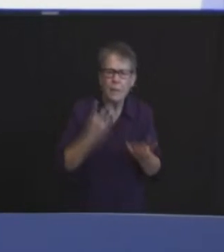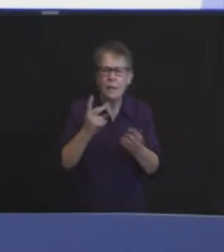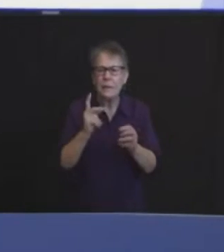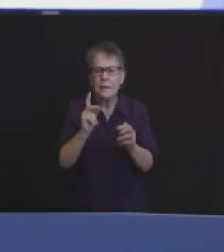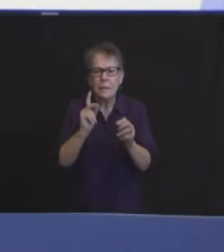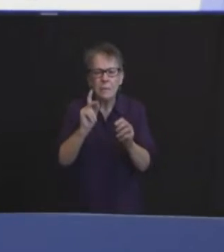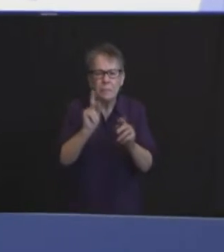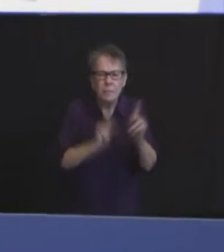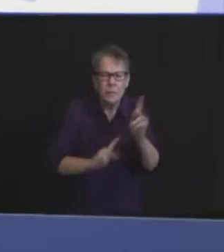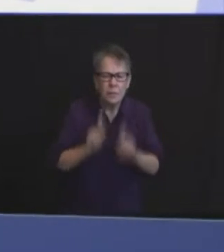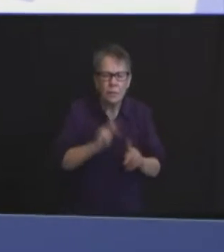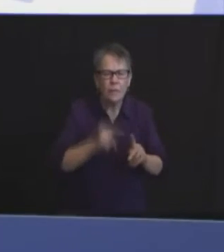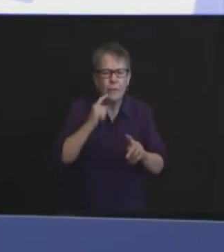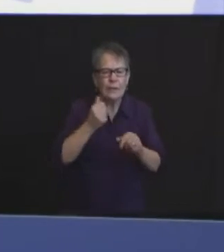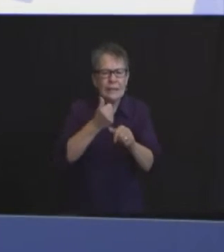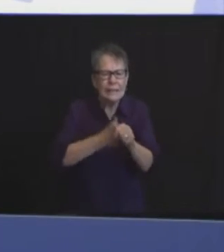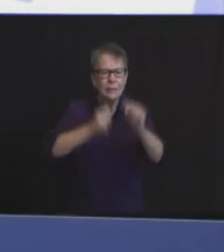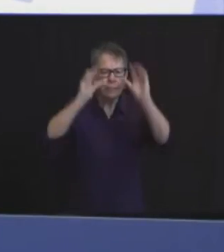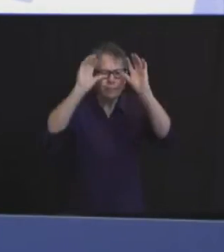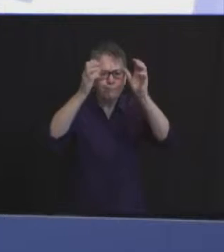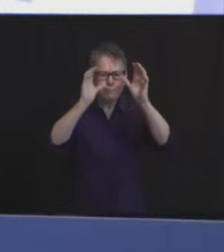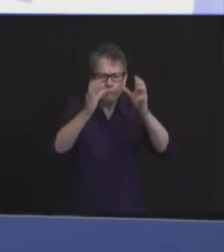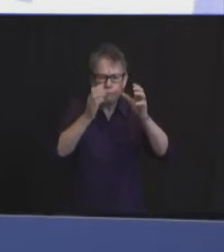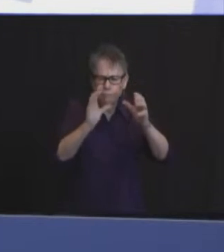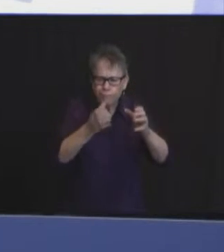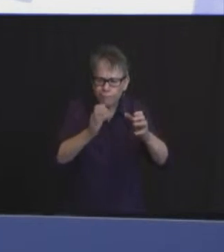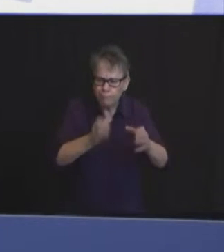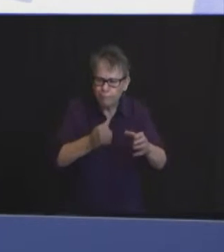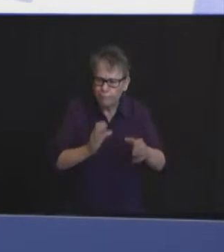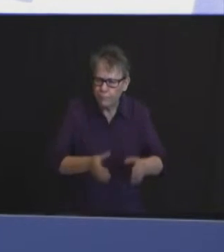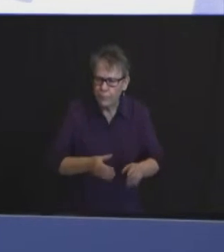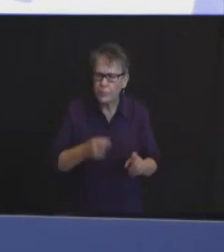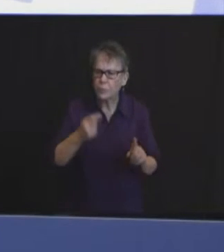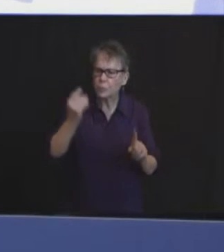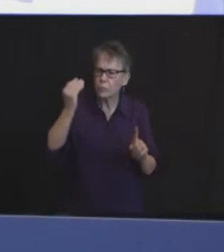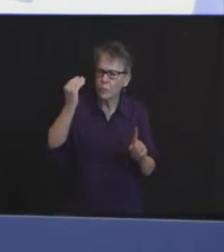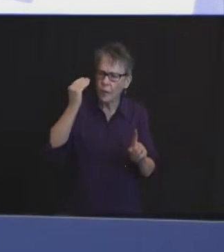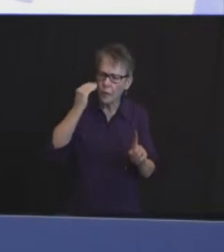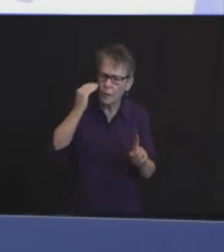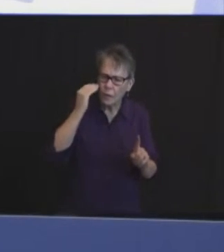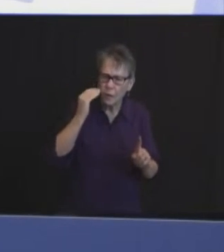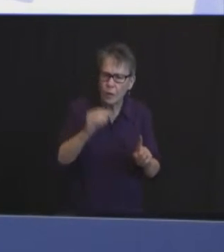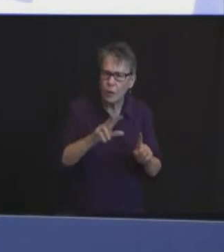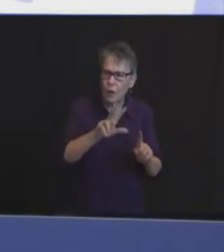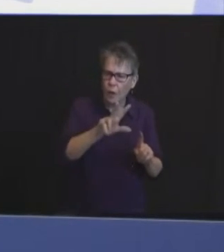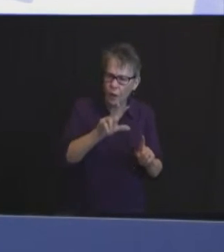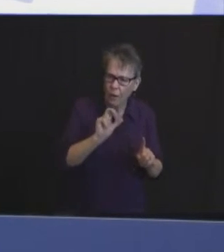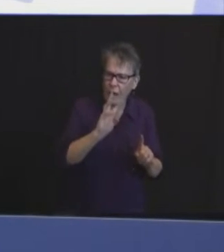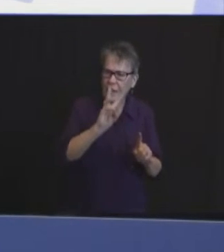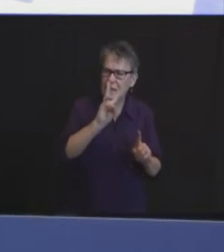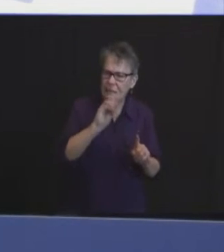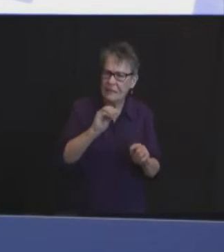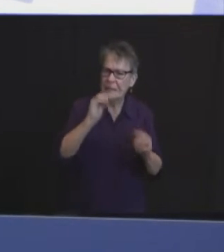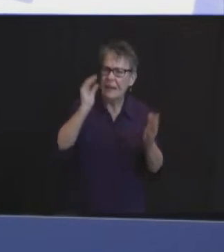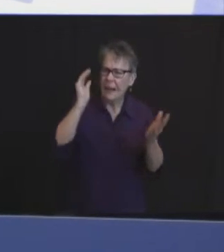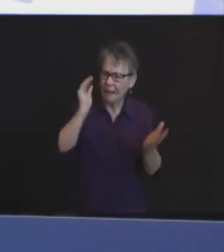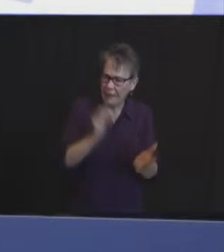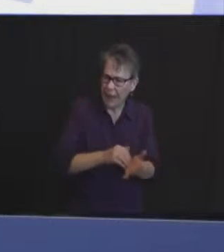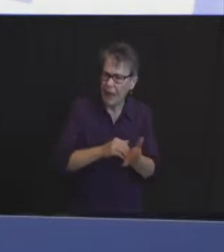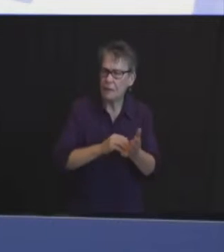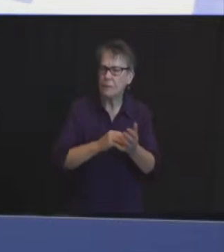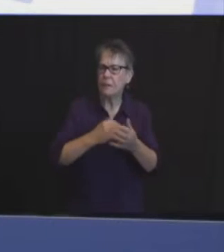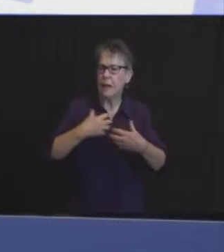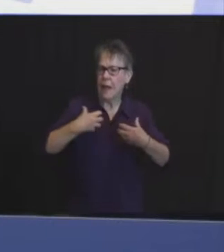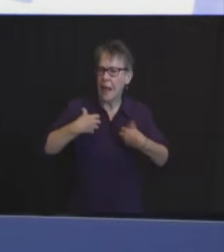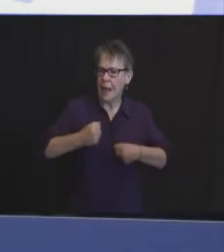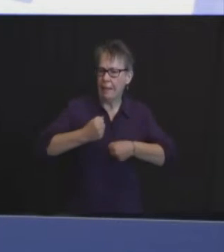phases. We do know 650,000 healthcare workers. We do know there's about 50,000 police